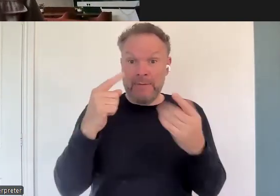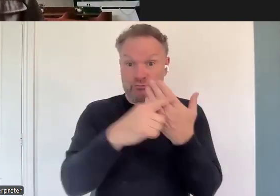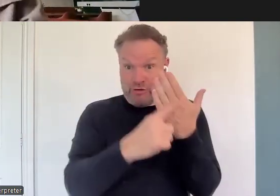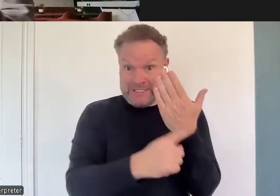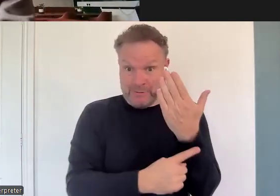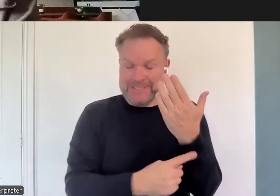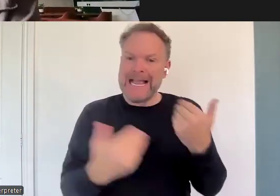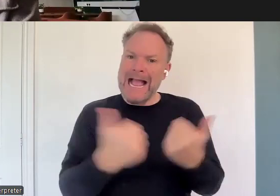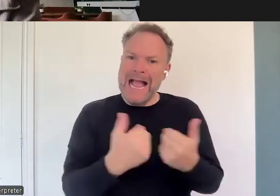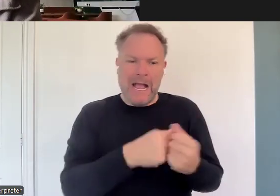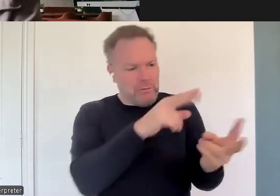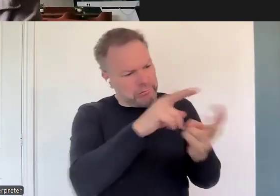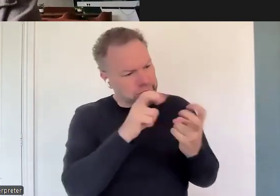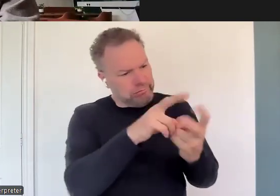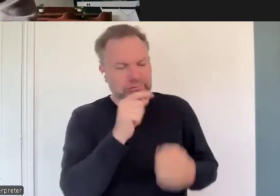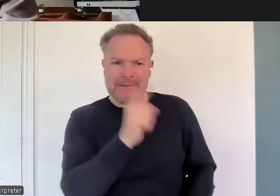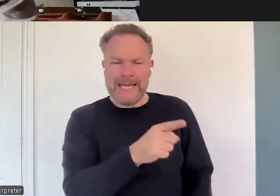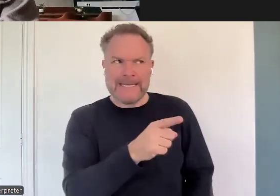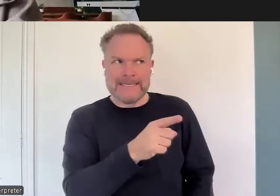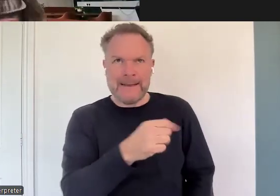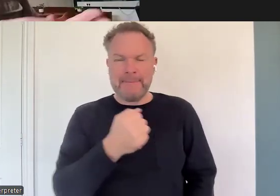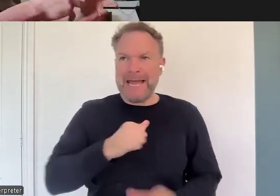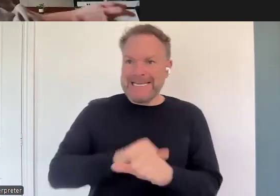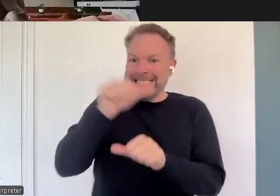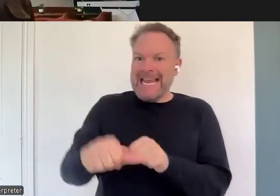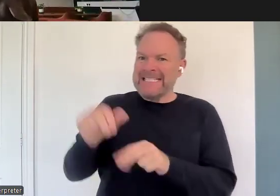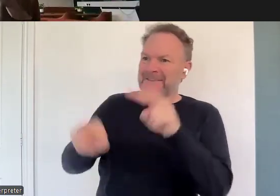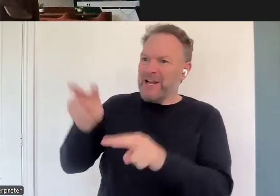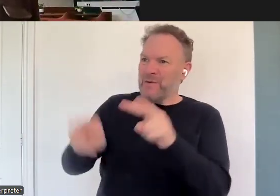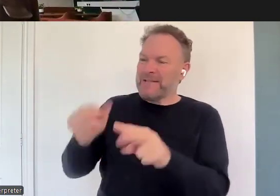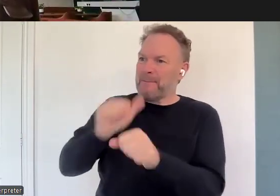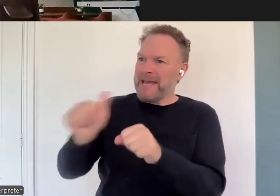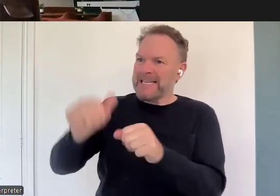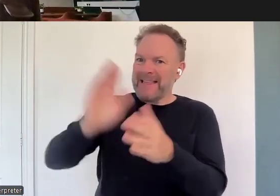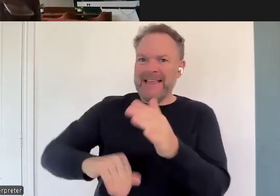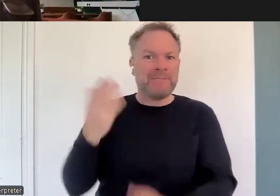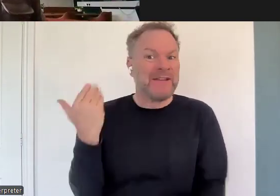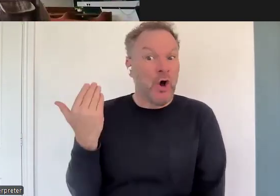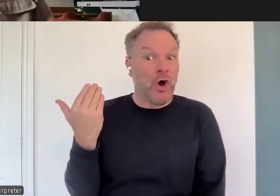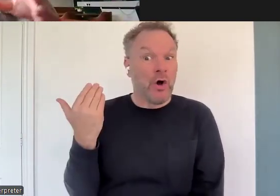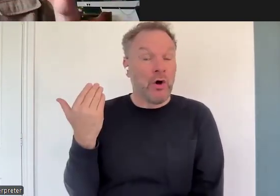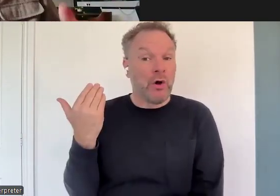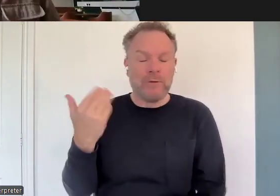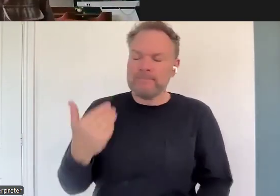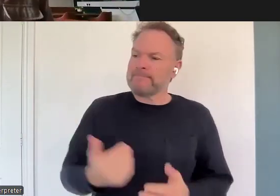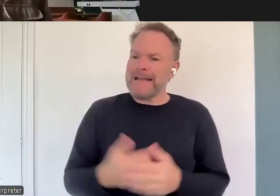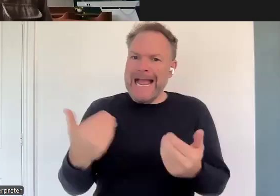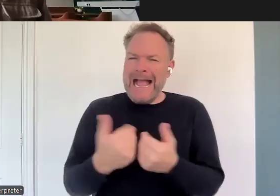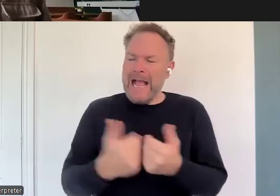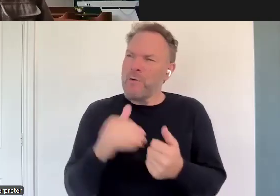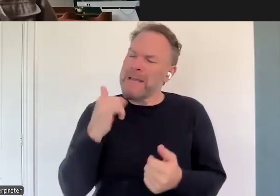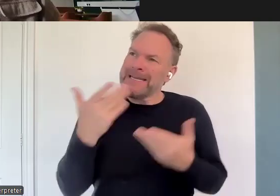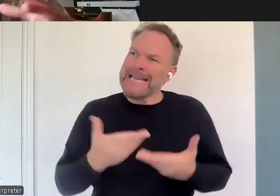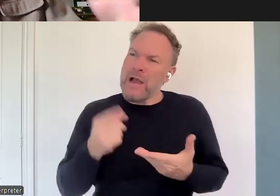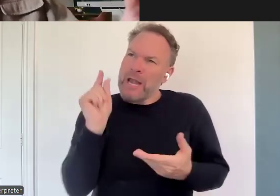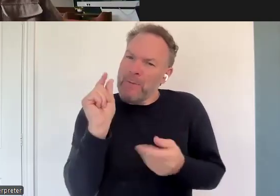make sure that our next evaluation is a bit better than our last evaluation? How can we tweak things so